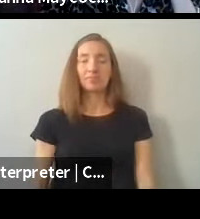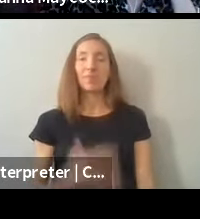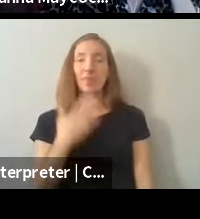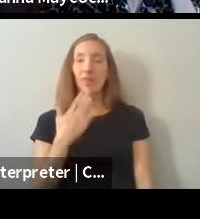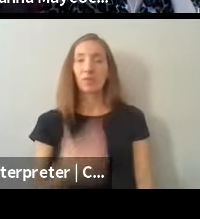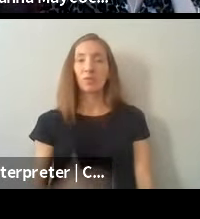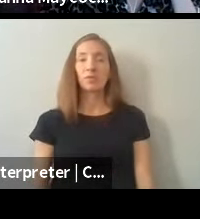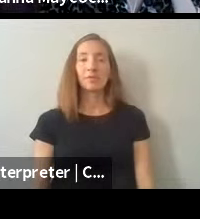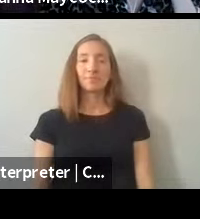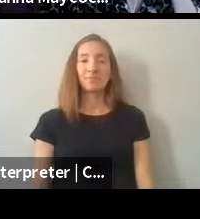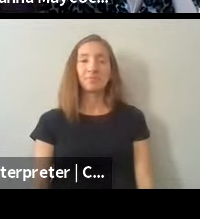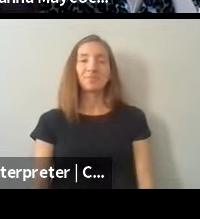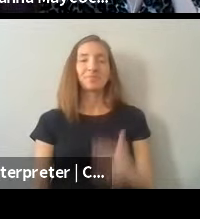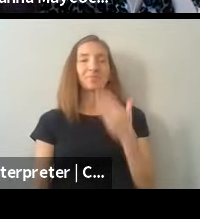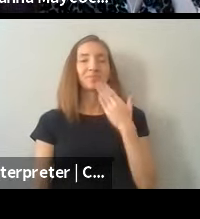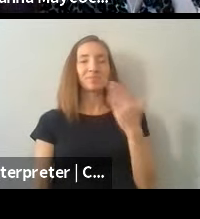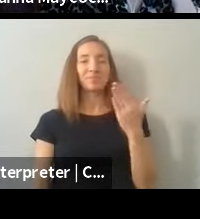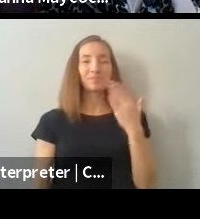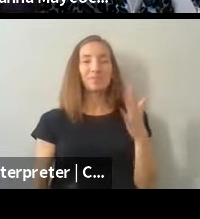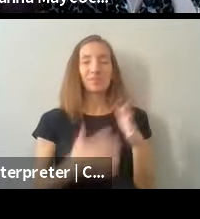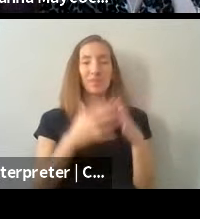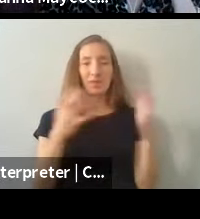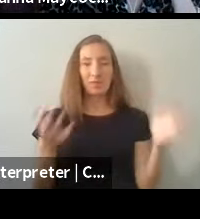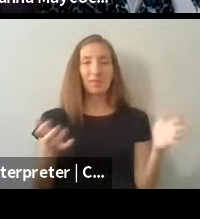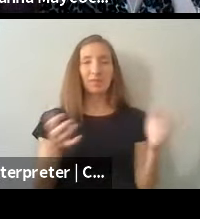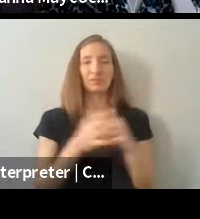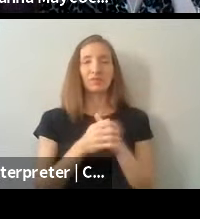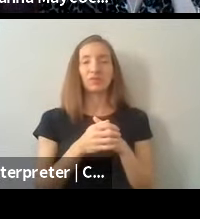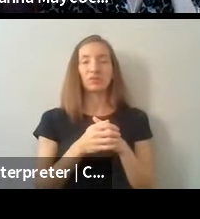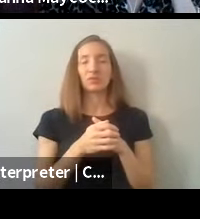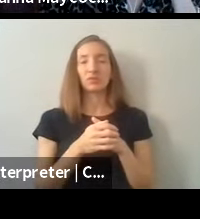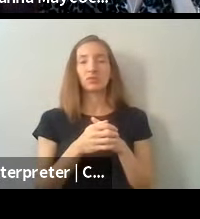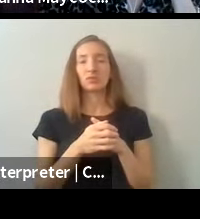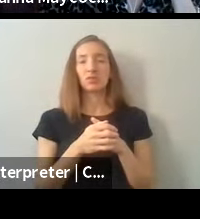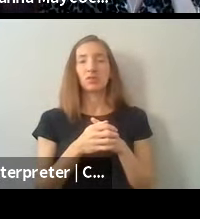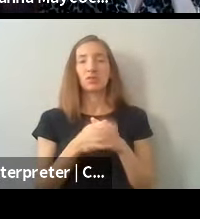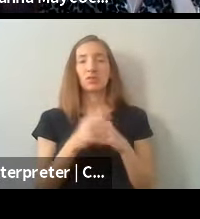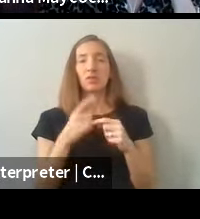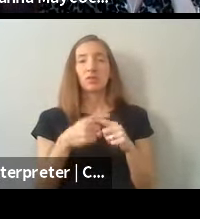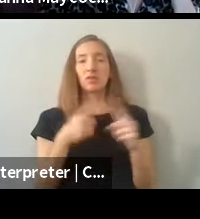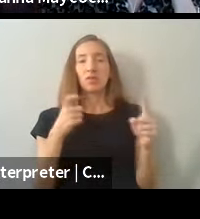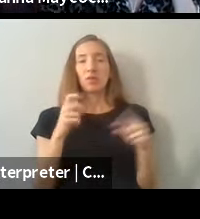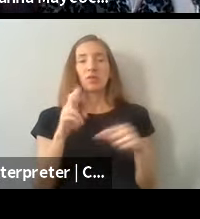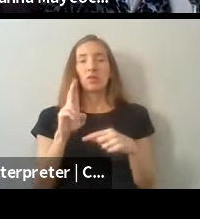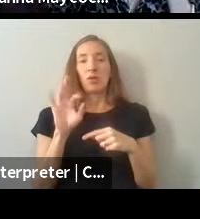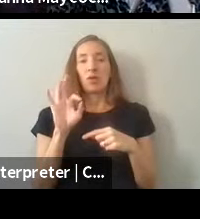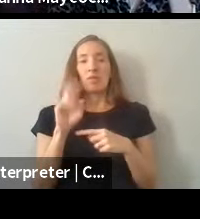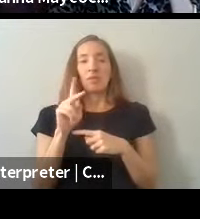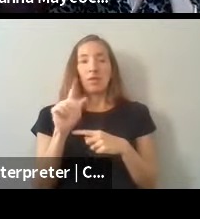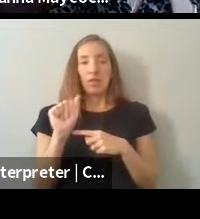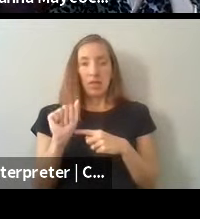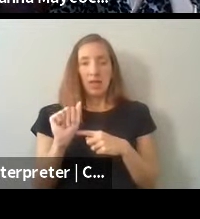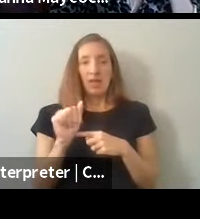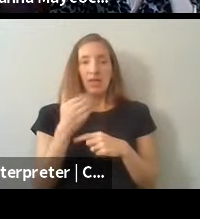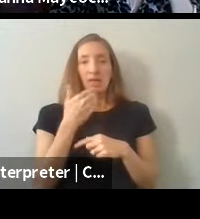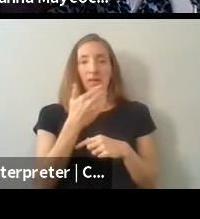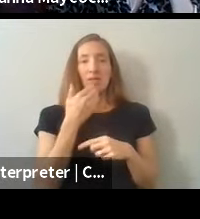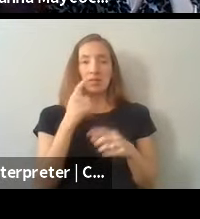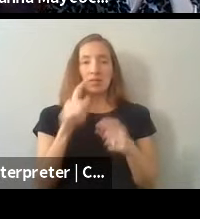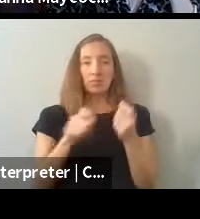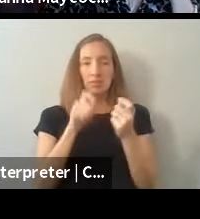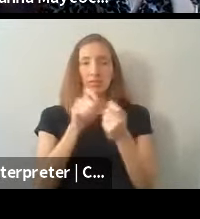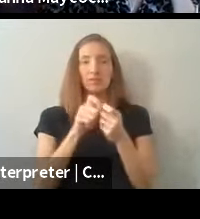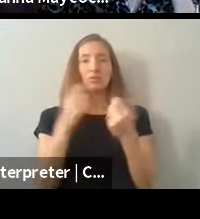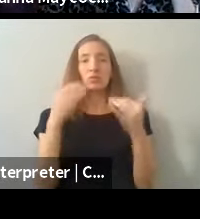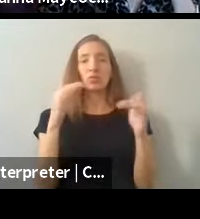Deputy Executive Director Keita from UNFPA, particularly for highlighting the importance of